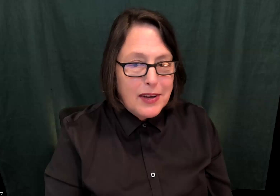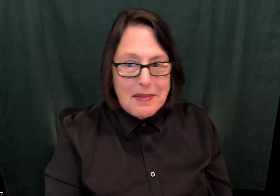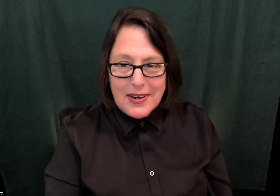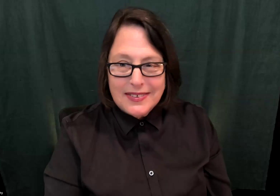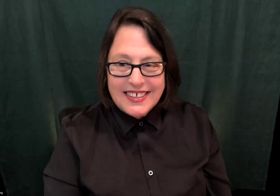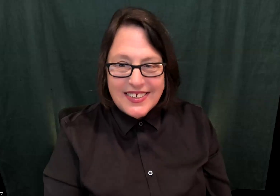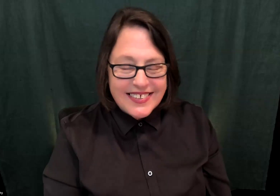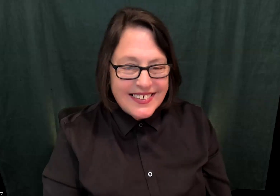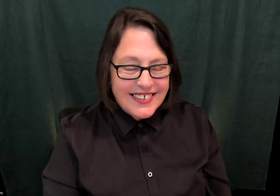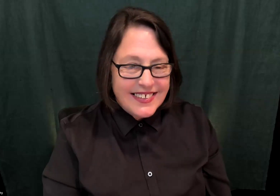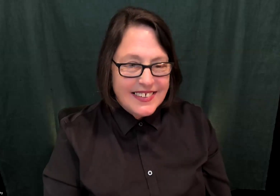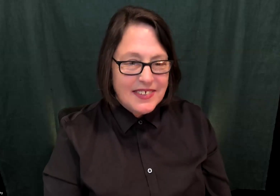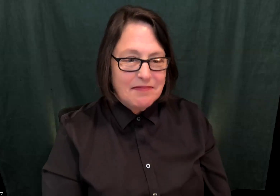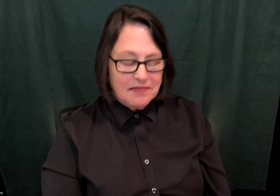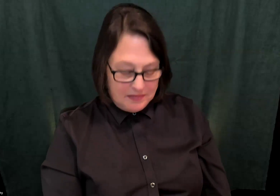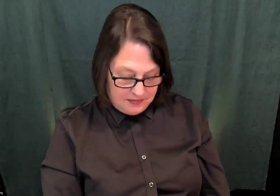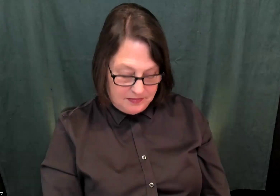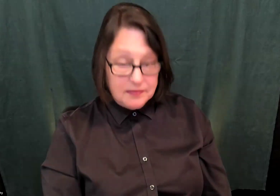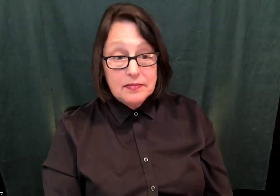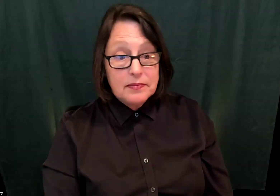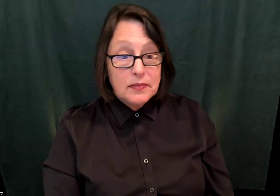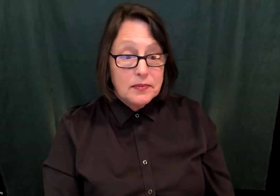Let me look at my notes here.